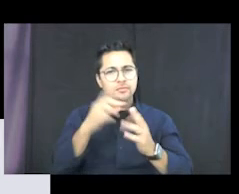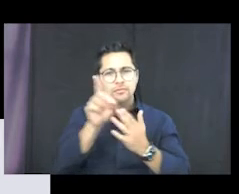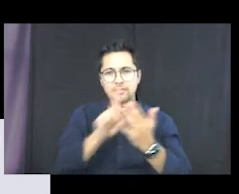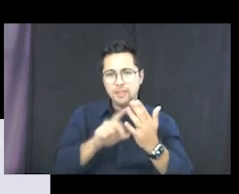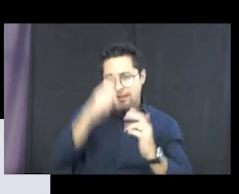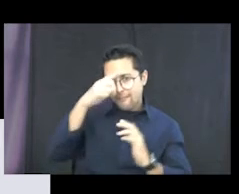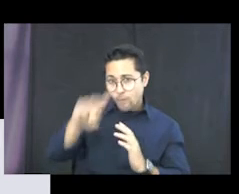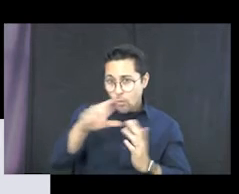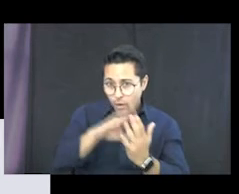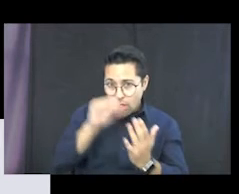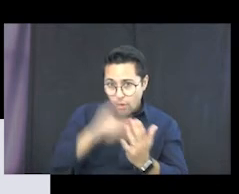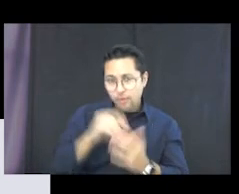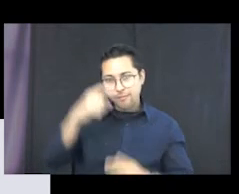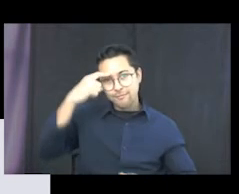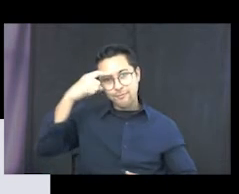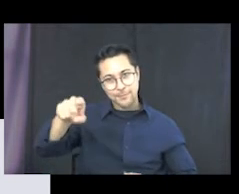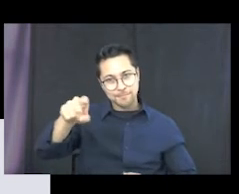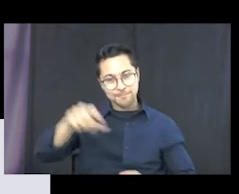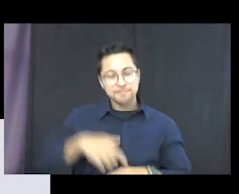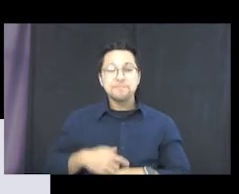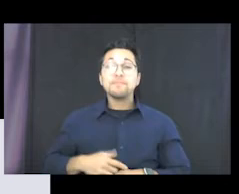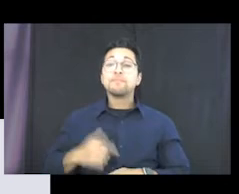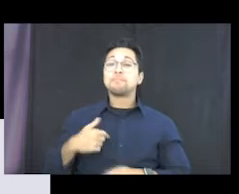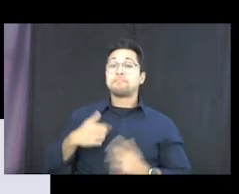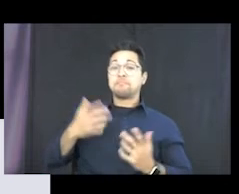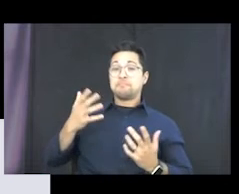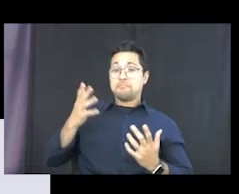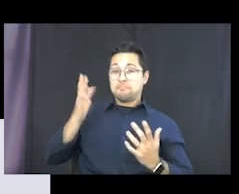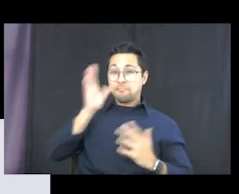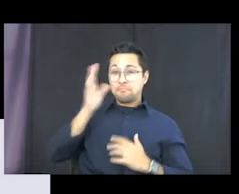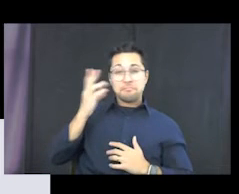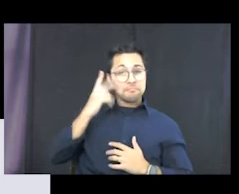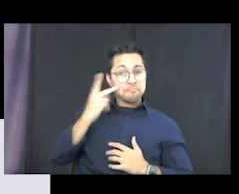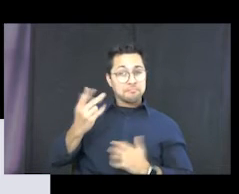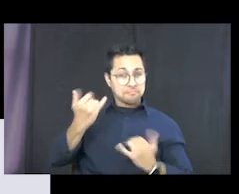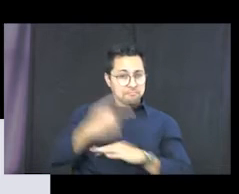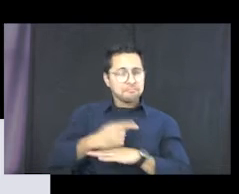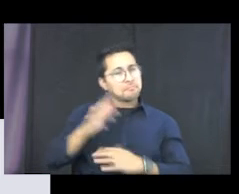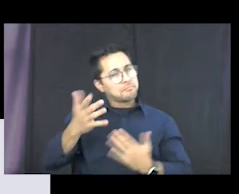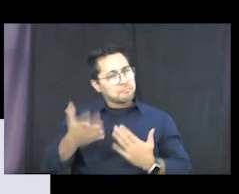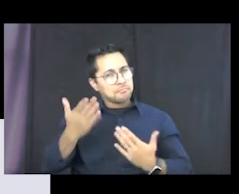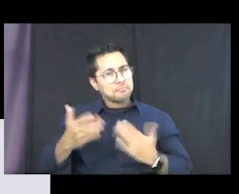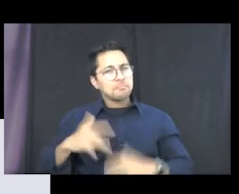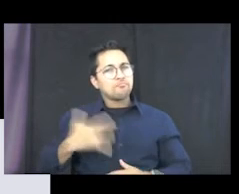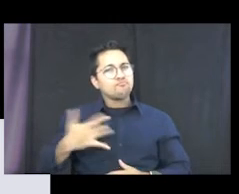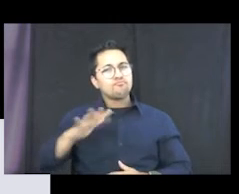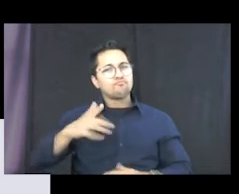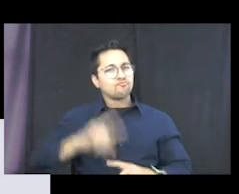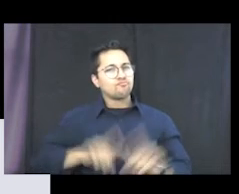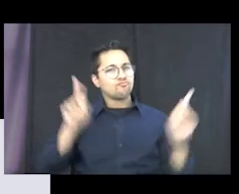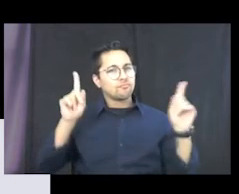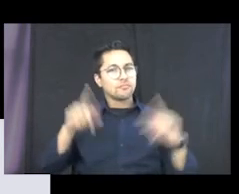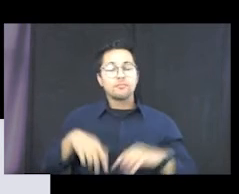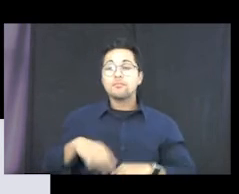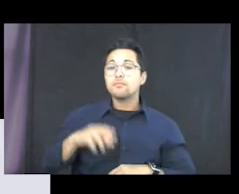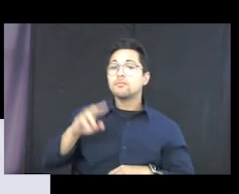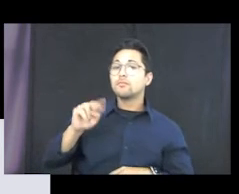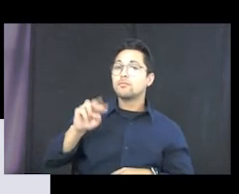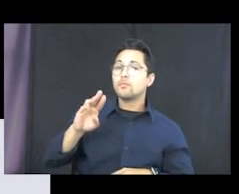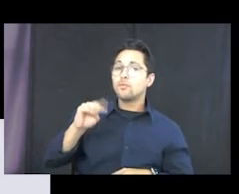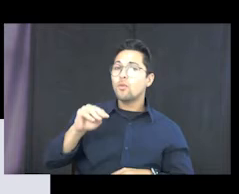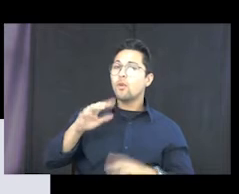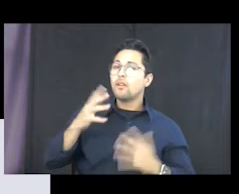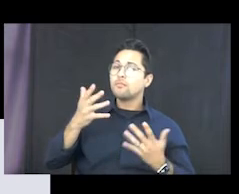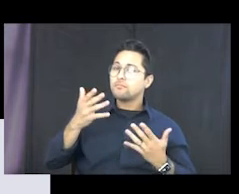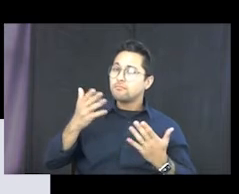for you. What you're going to experience today may feel a little different to some of you. Norms allows us to relax a little